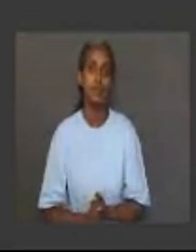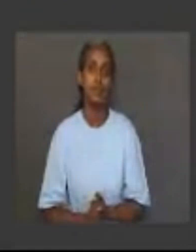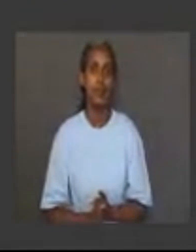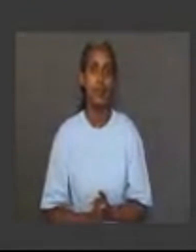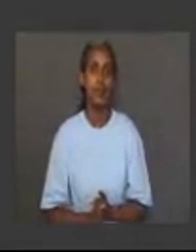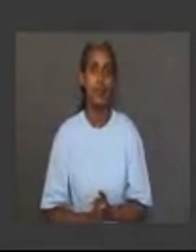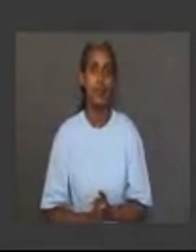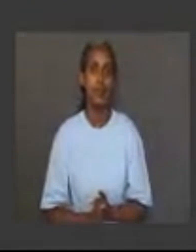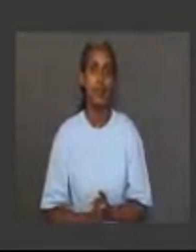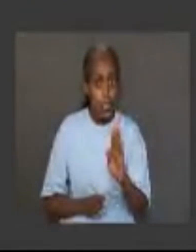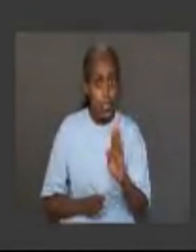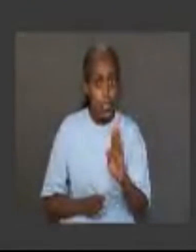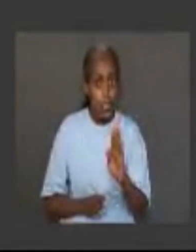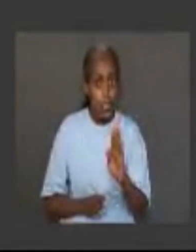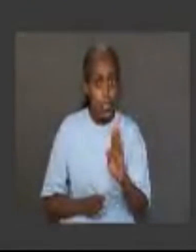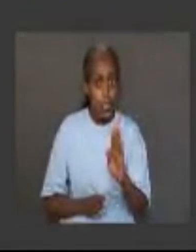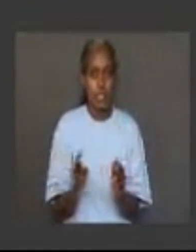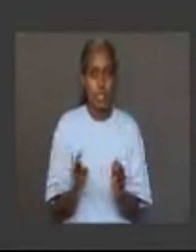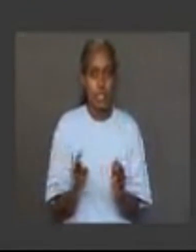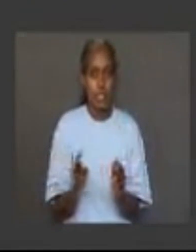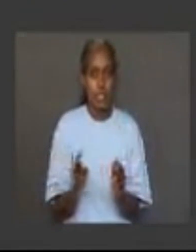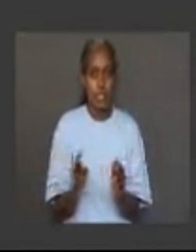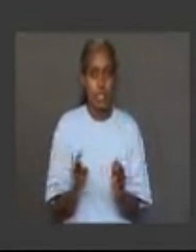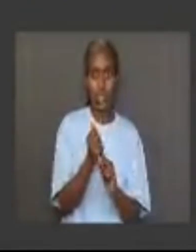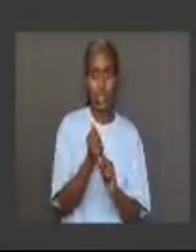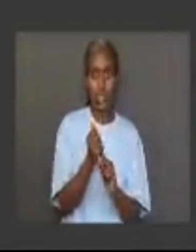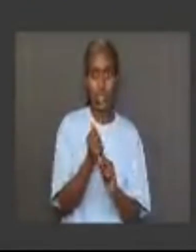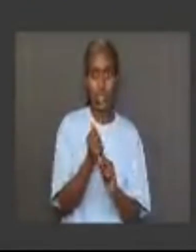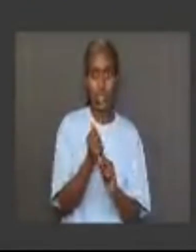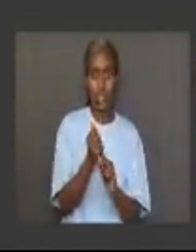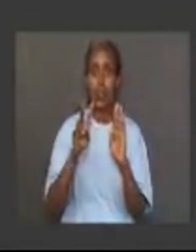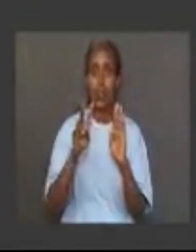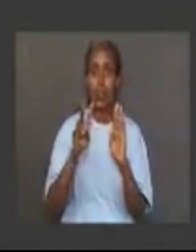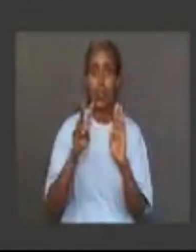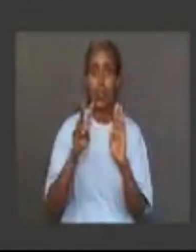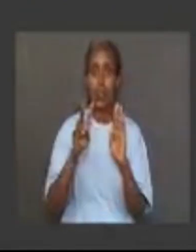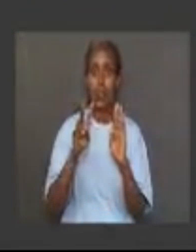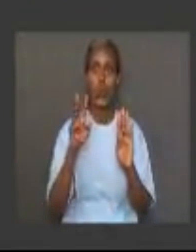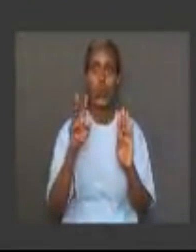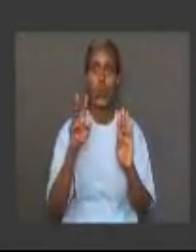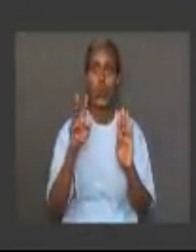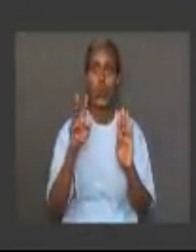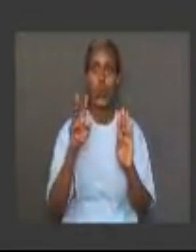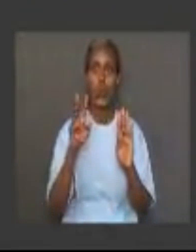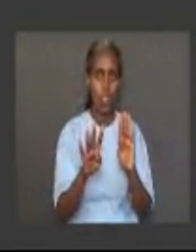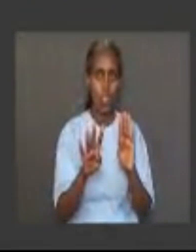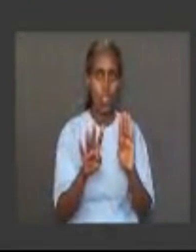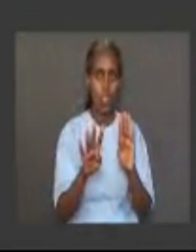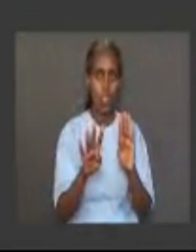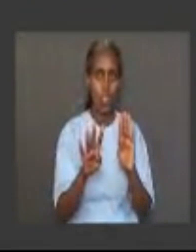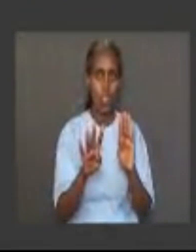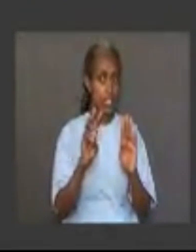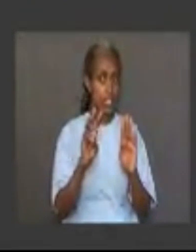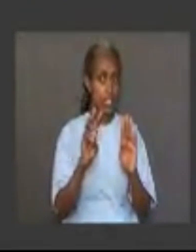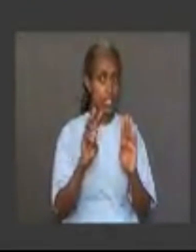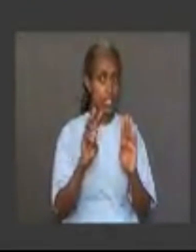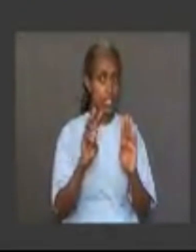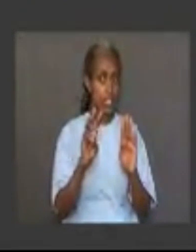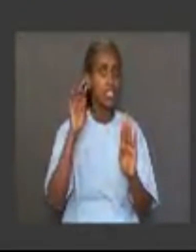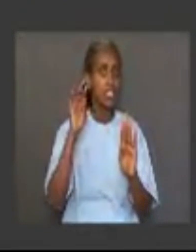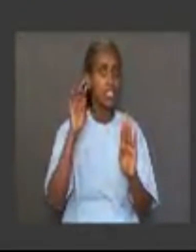B is the set containing 2, 4, 6,